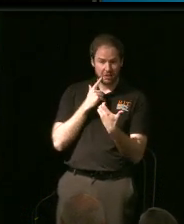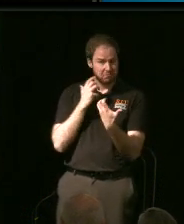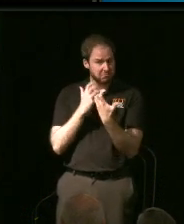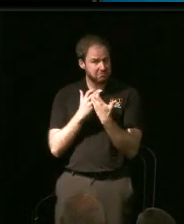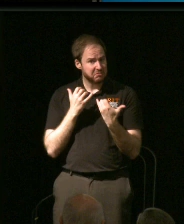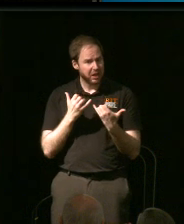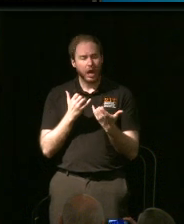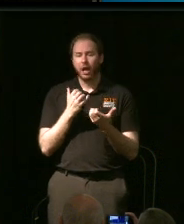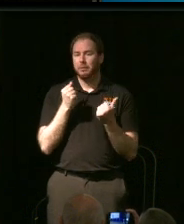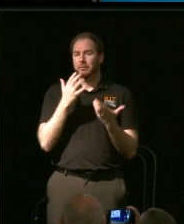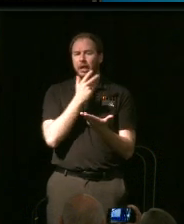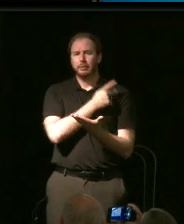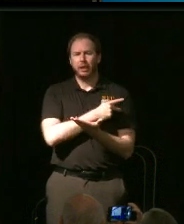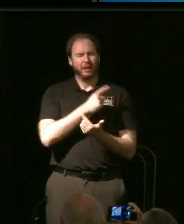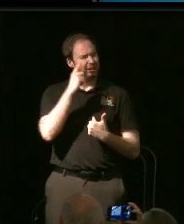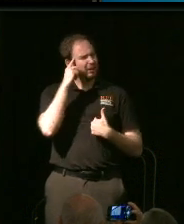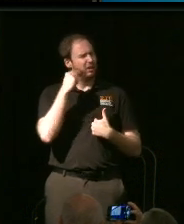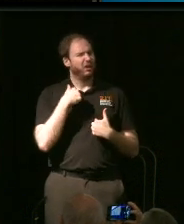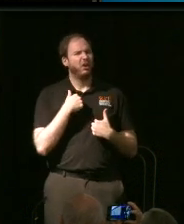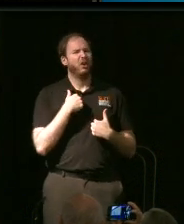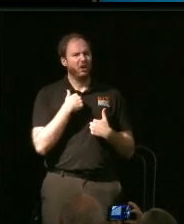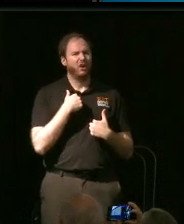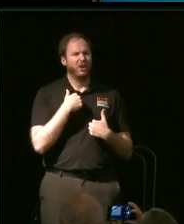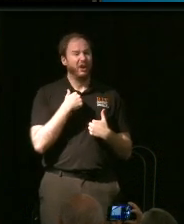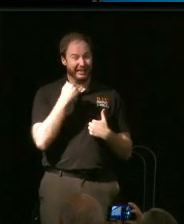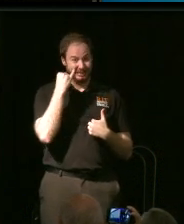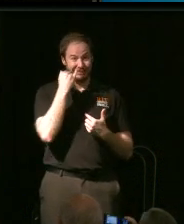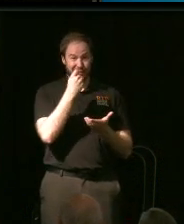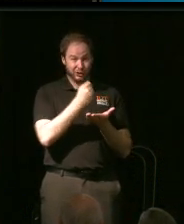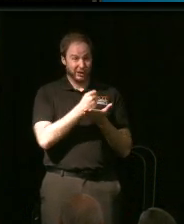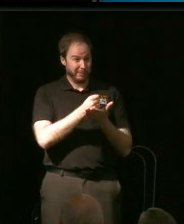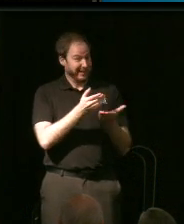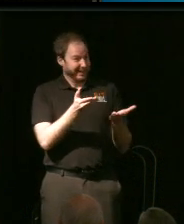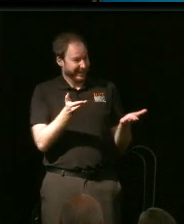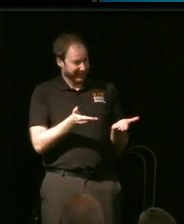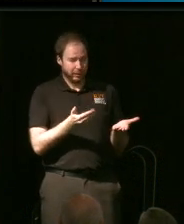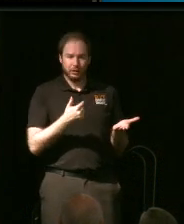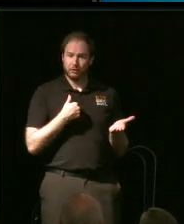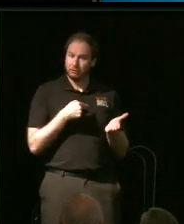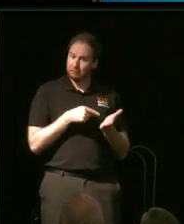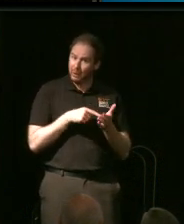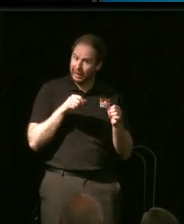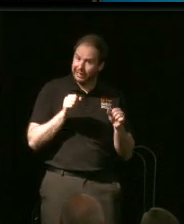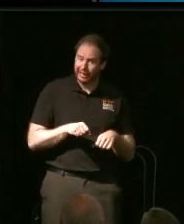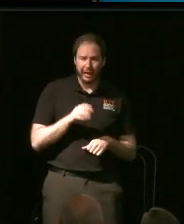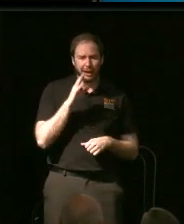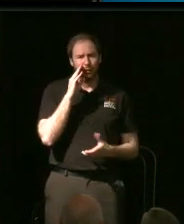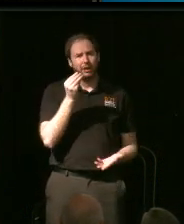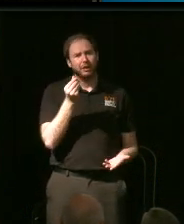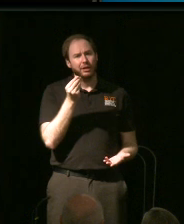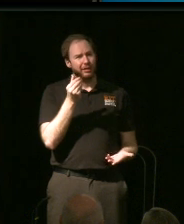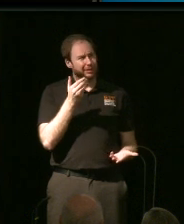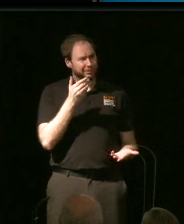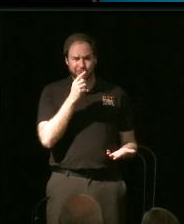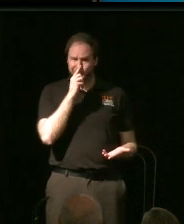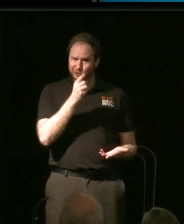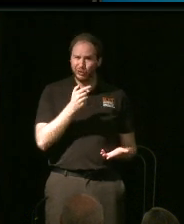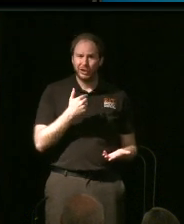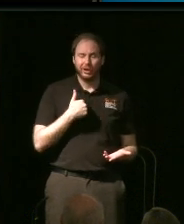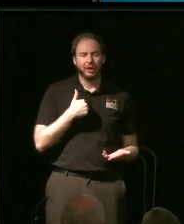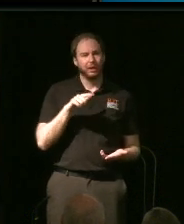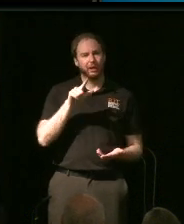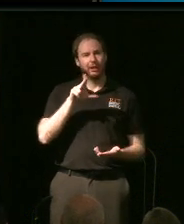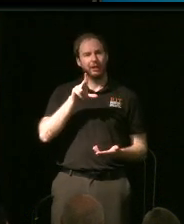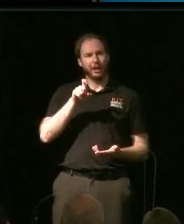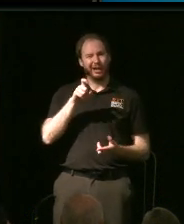Many patients say, well, wait a second. Even when treatment comes, how am I going to afford it? It's going to be a fortune. Luxturna